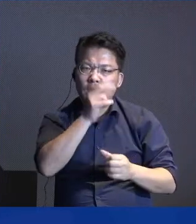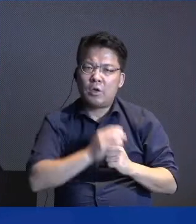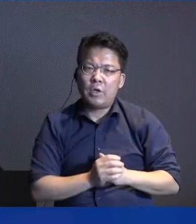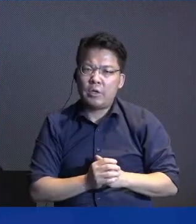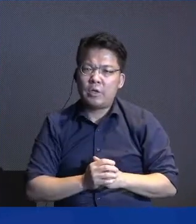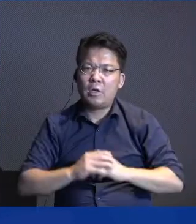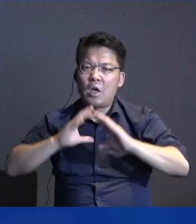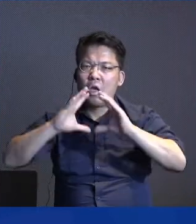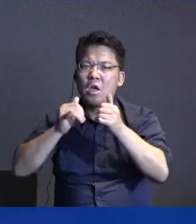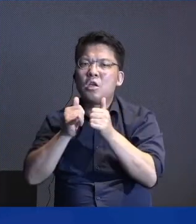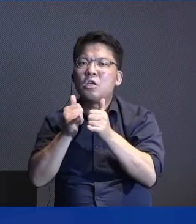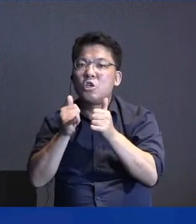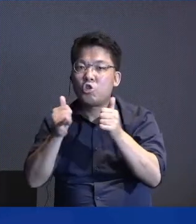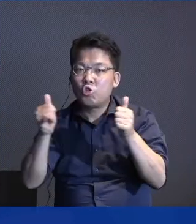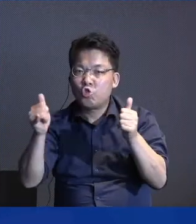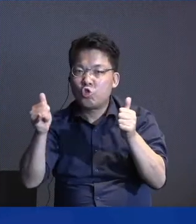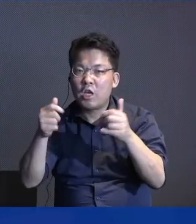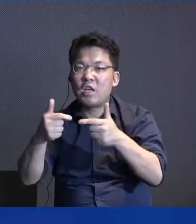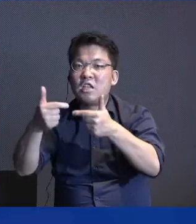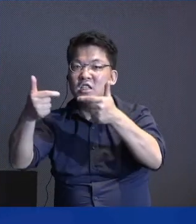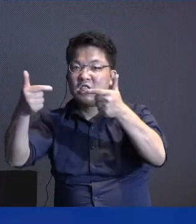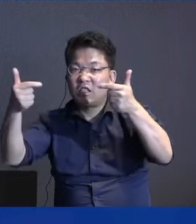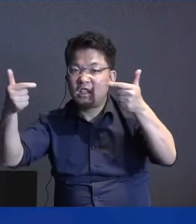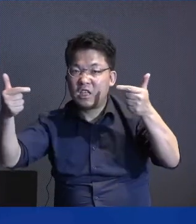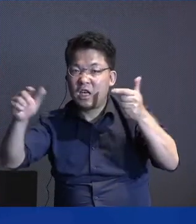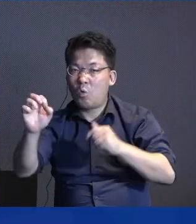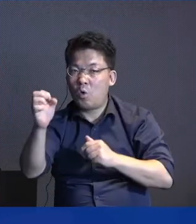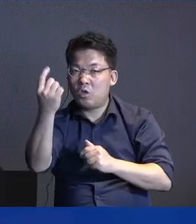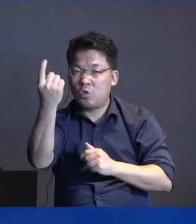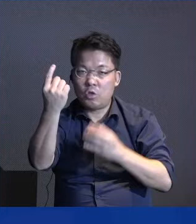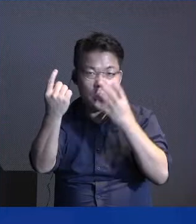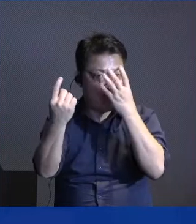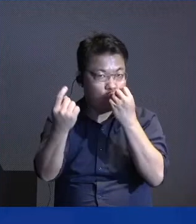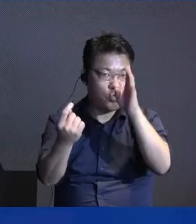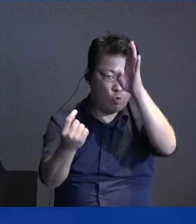also slightly increased over time.